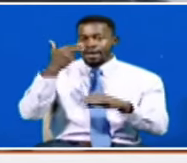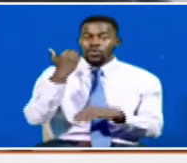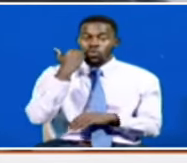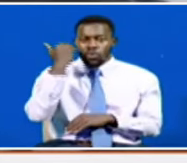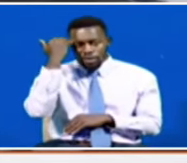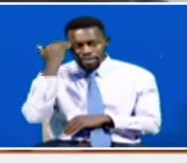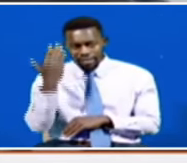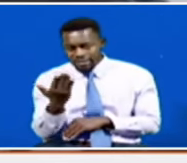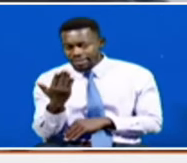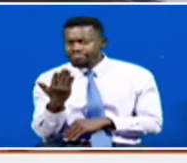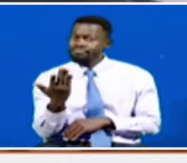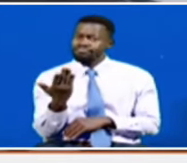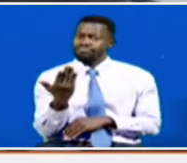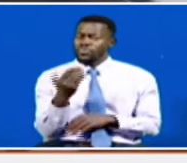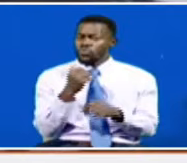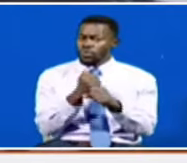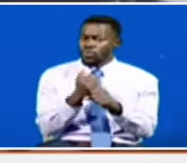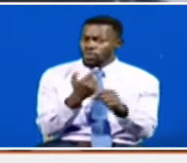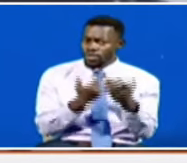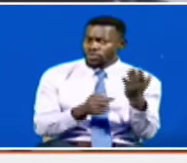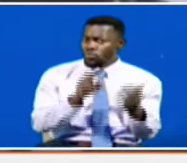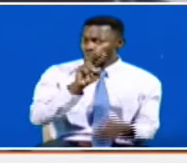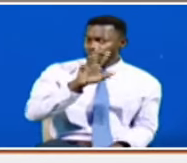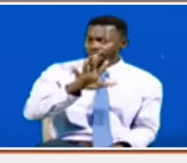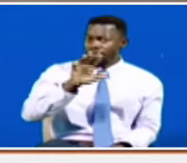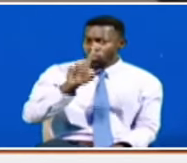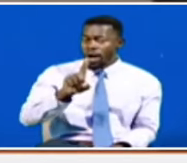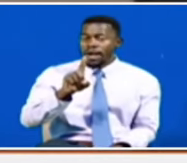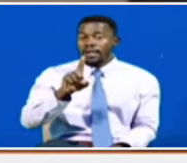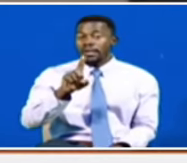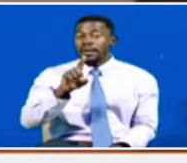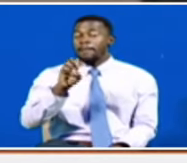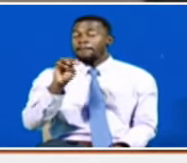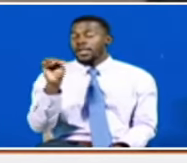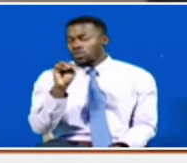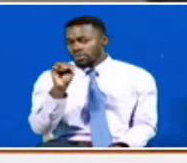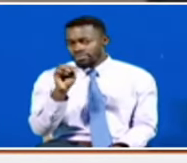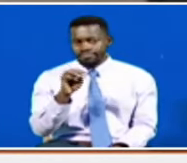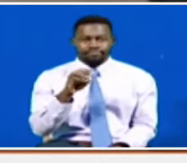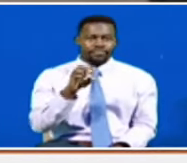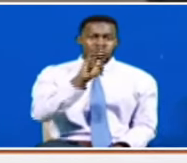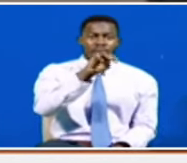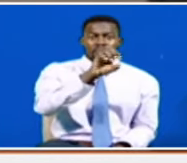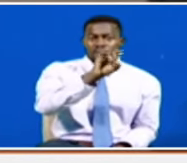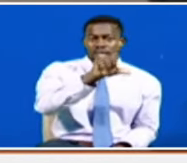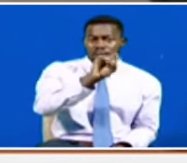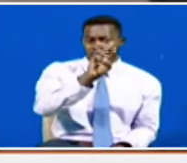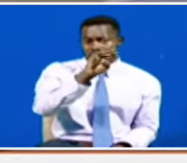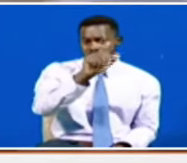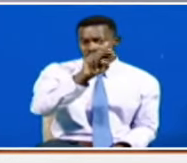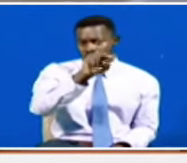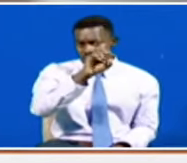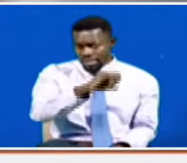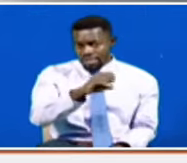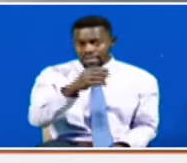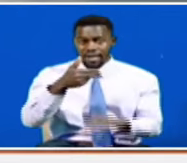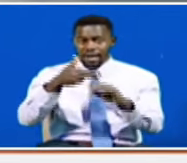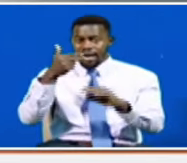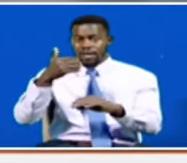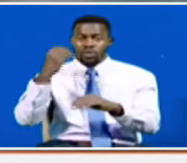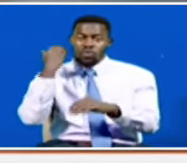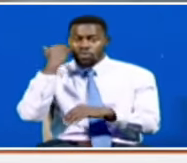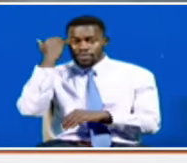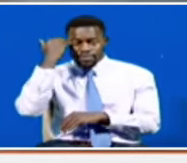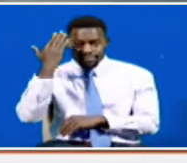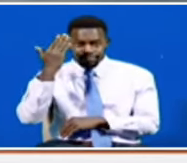prosecution in all alleged 351 million shillings probe. Milimani Anti-Corruption Magistrate Thomas Nzuki deferred the plea to 3